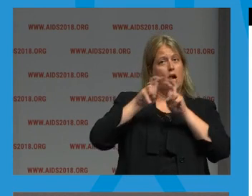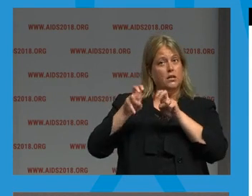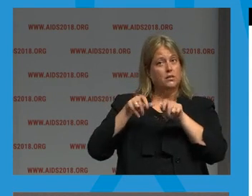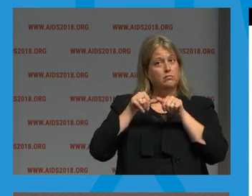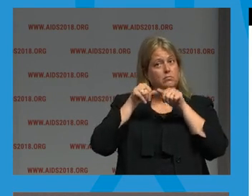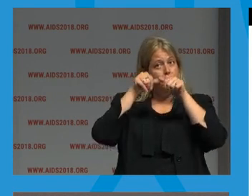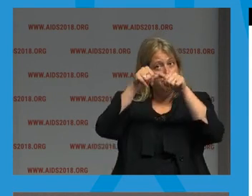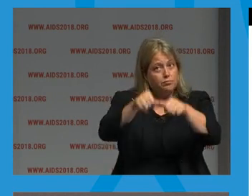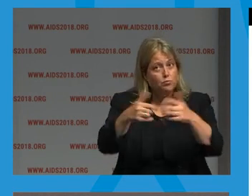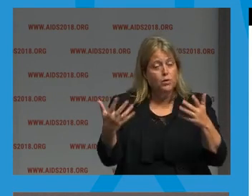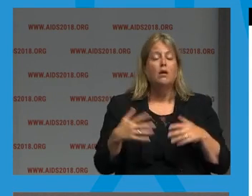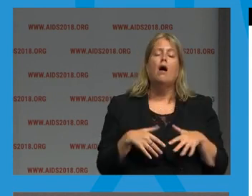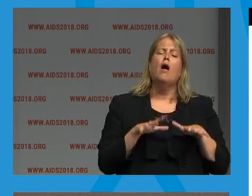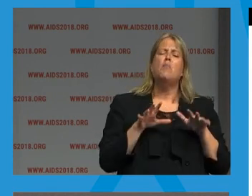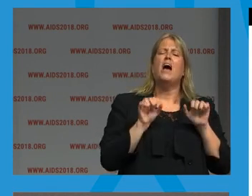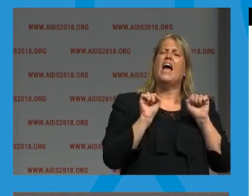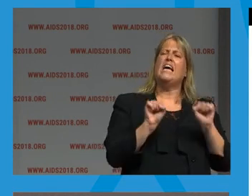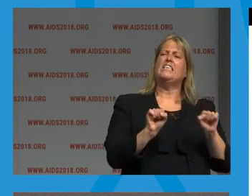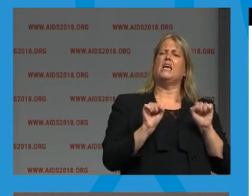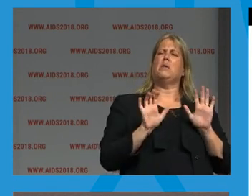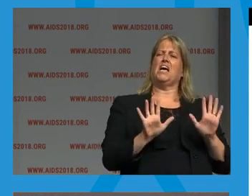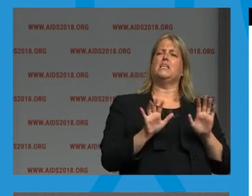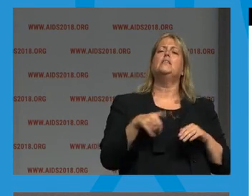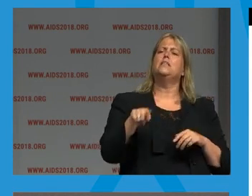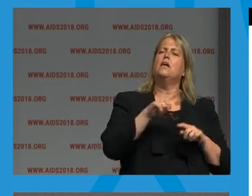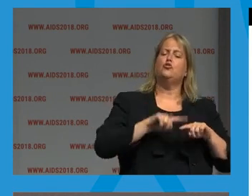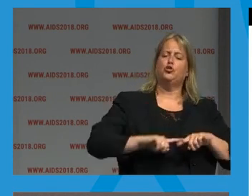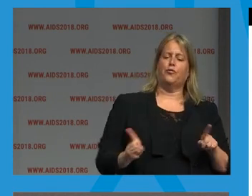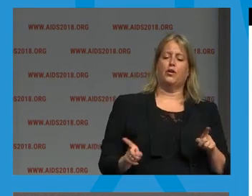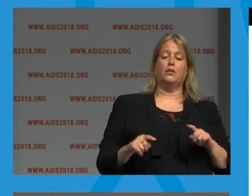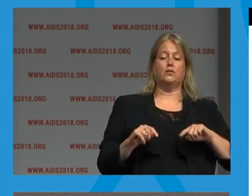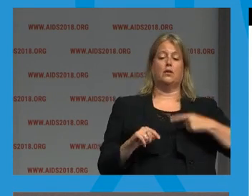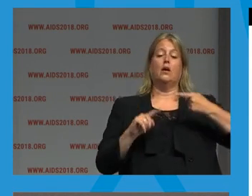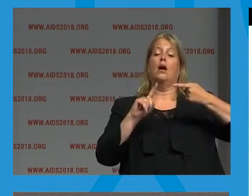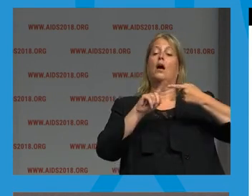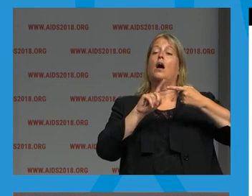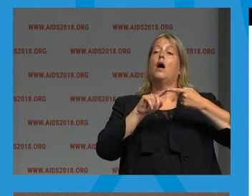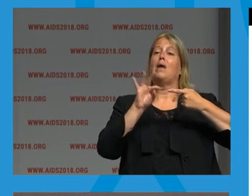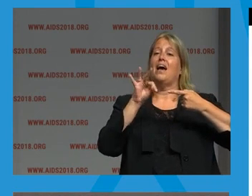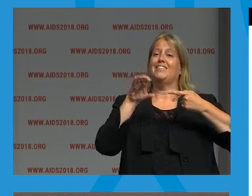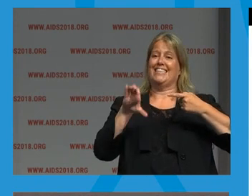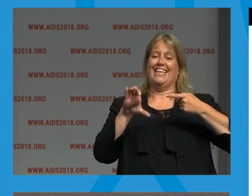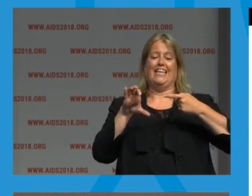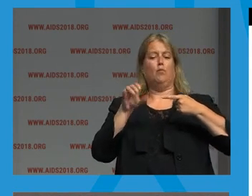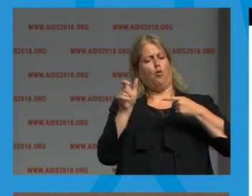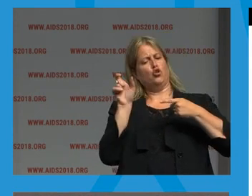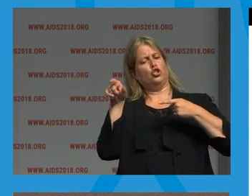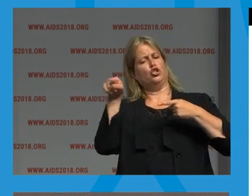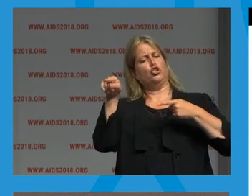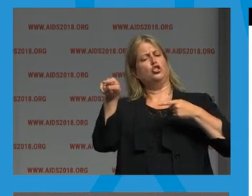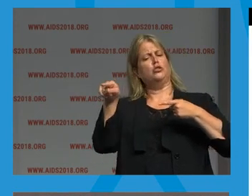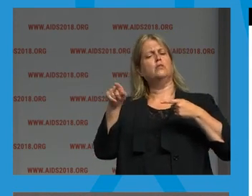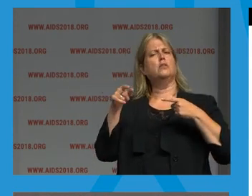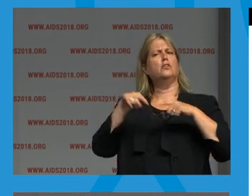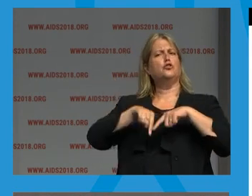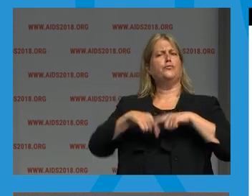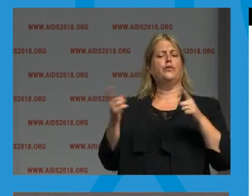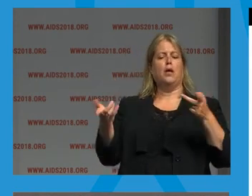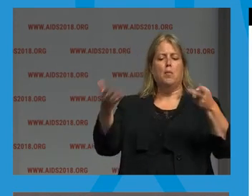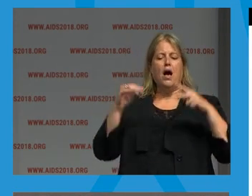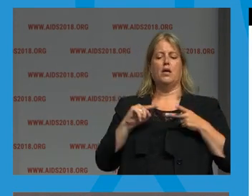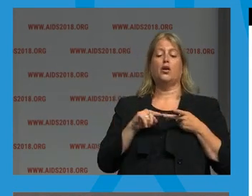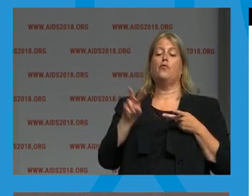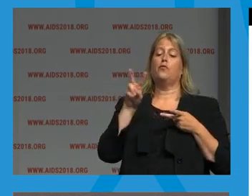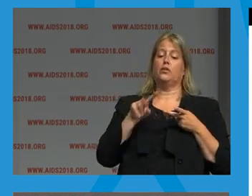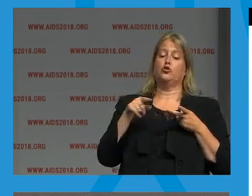the antibodies are different because in the primatized antibody, the FC portion is intact, whereas with vedolizumab, it's